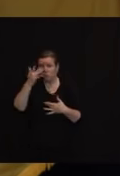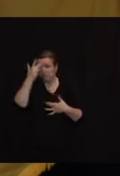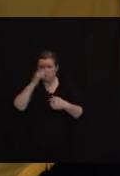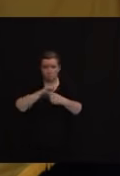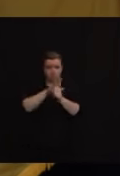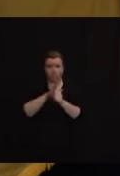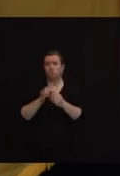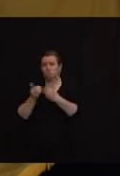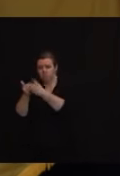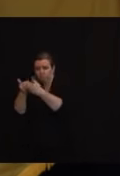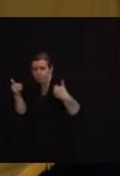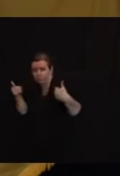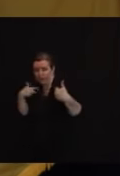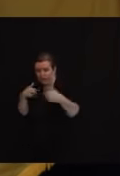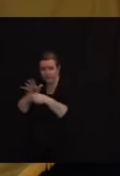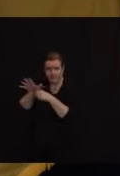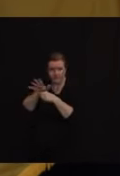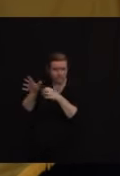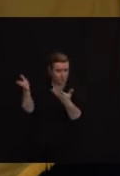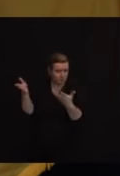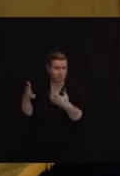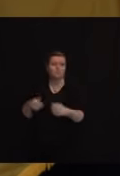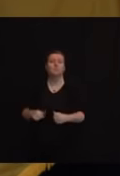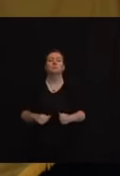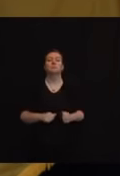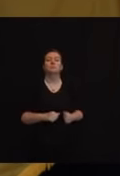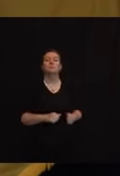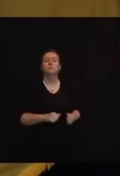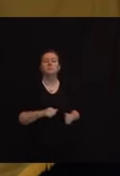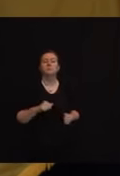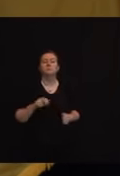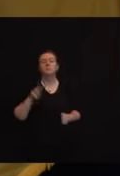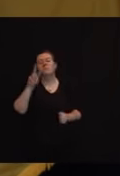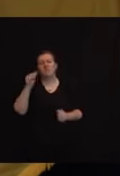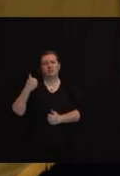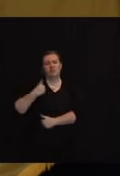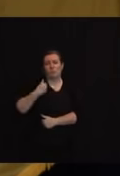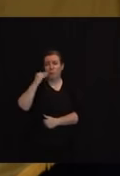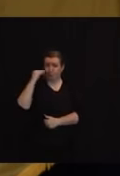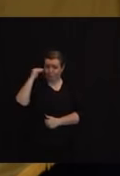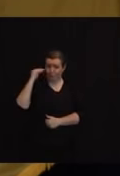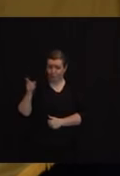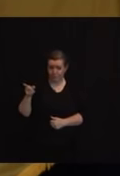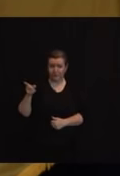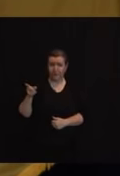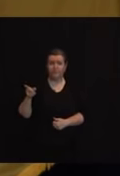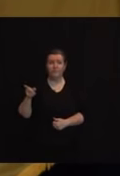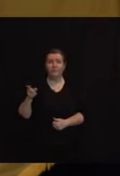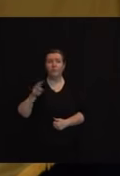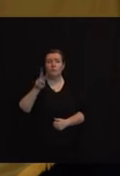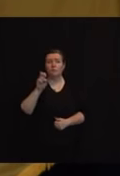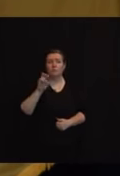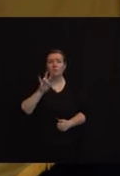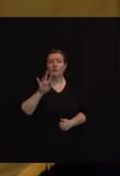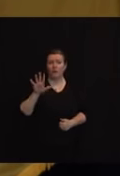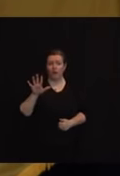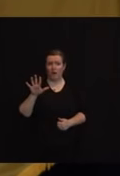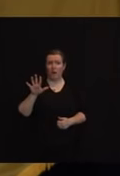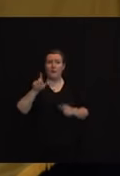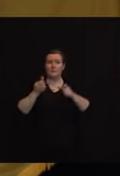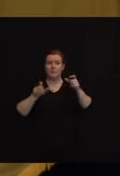At the state veterans homes, among a census of 700 residents, there have been 275 residents